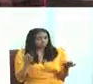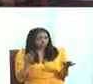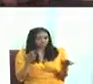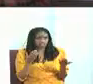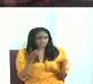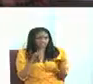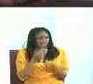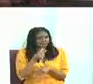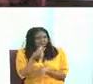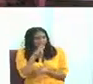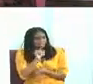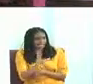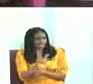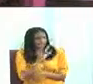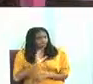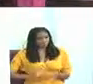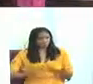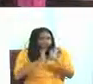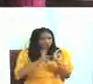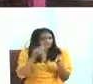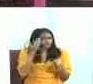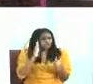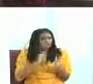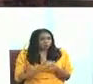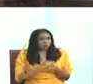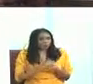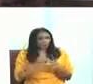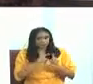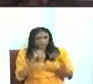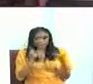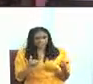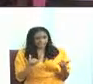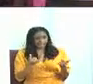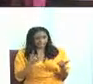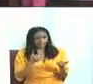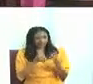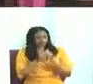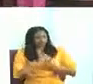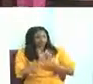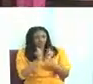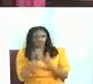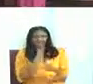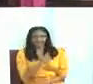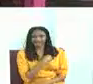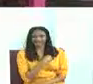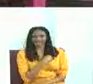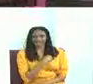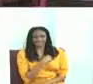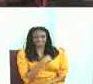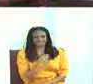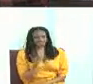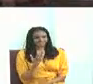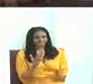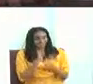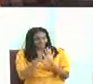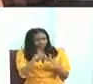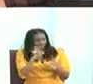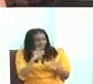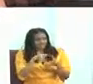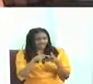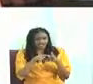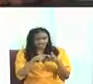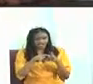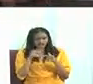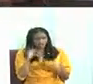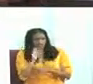were. Hello. And there they were worshiping with us. Wow. And finding out and going back and